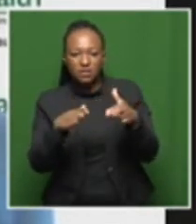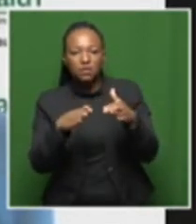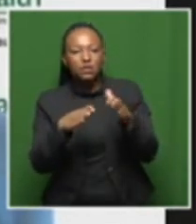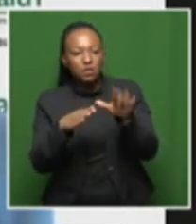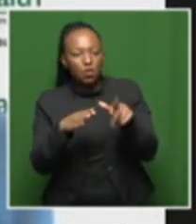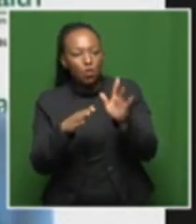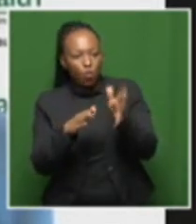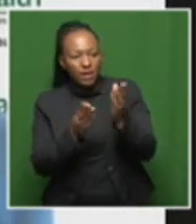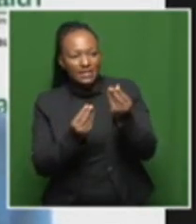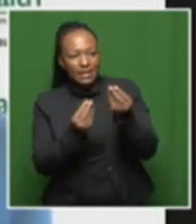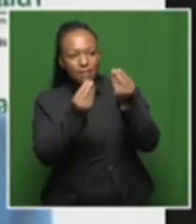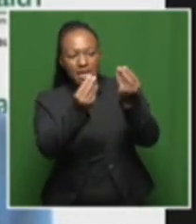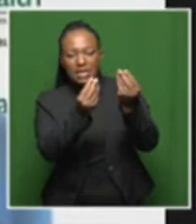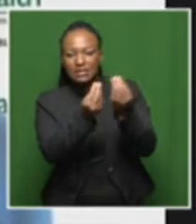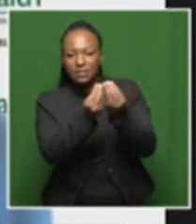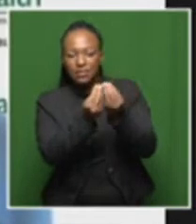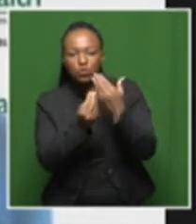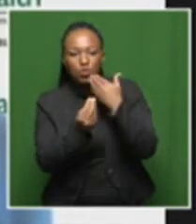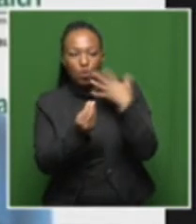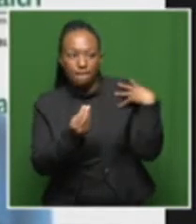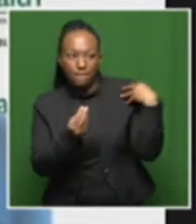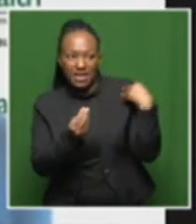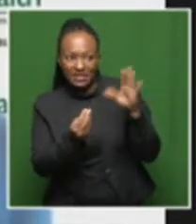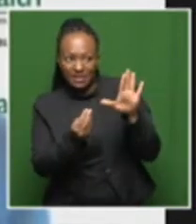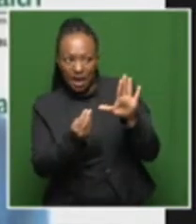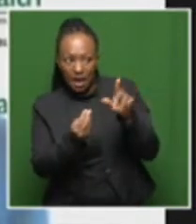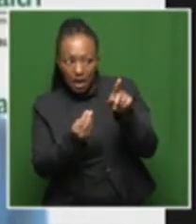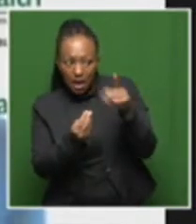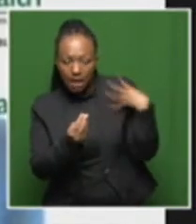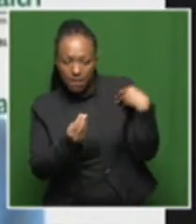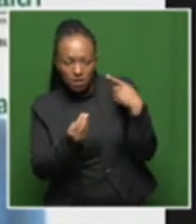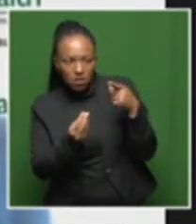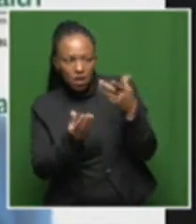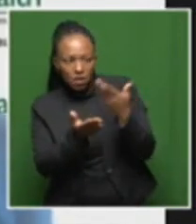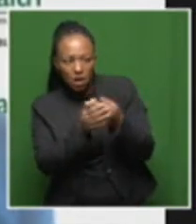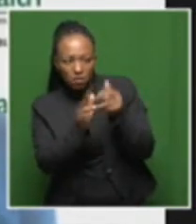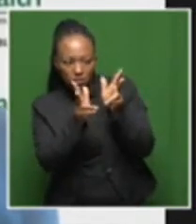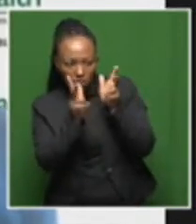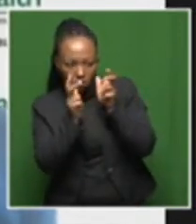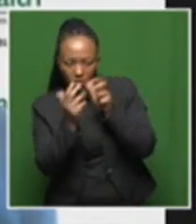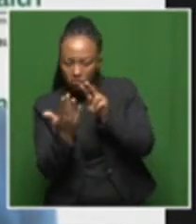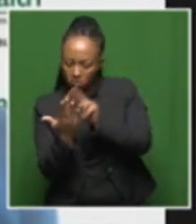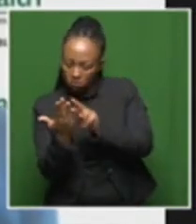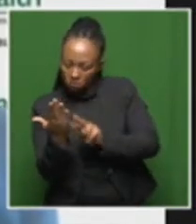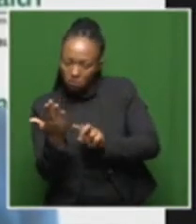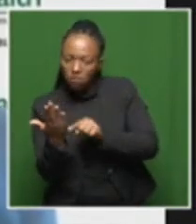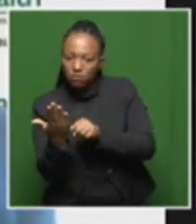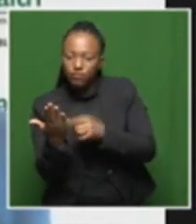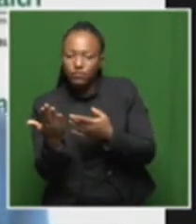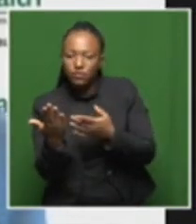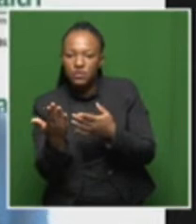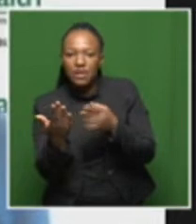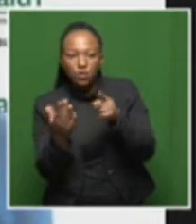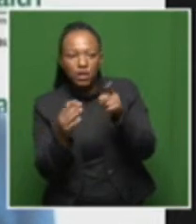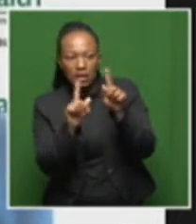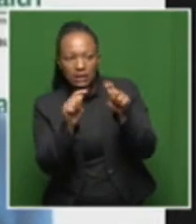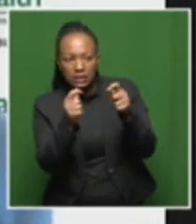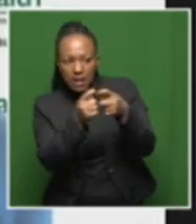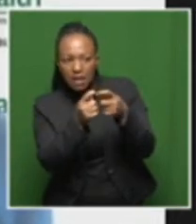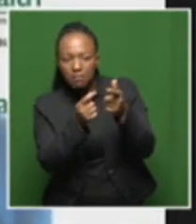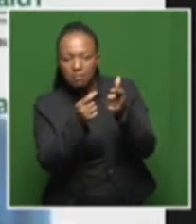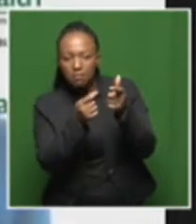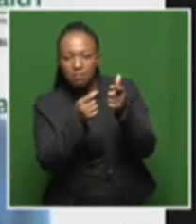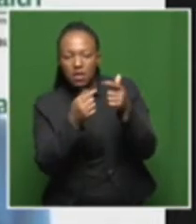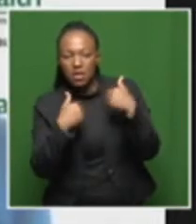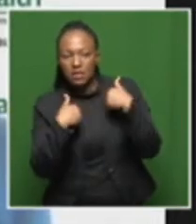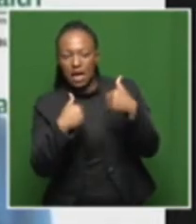to the minister this morning for the minister to then process and then interact with the team and then start